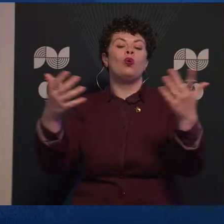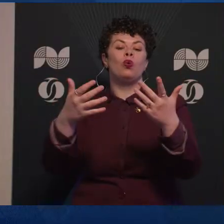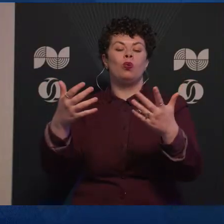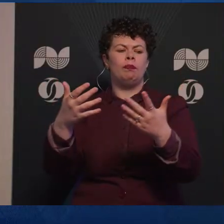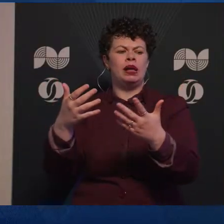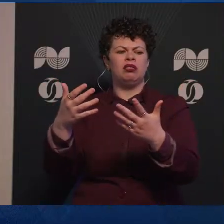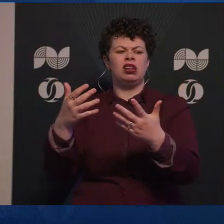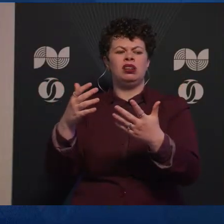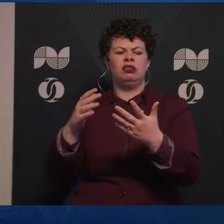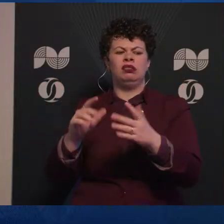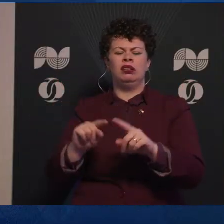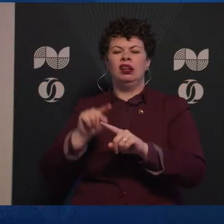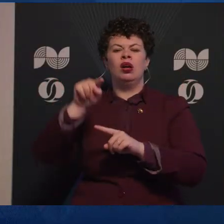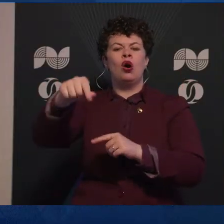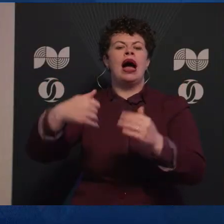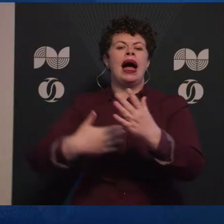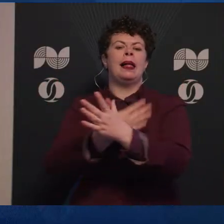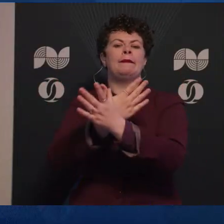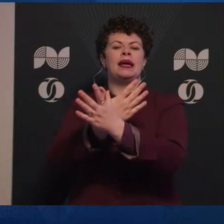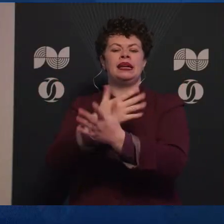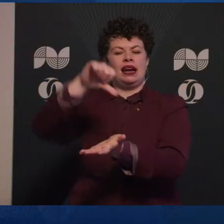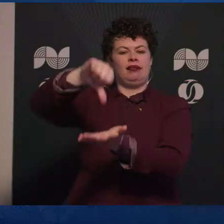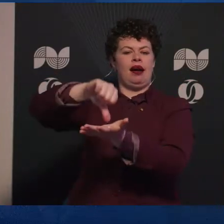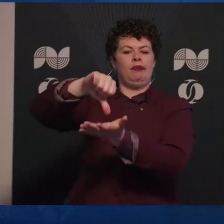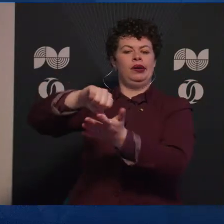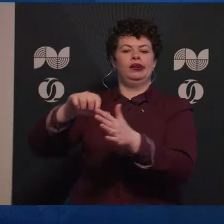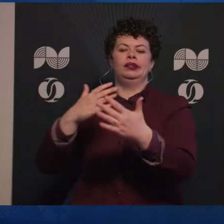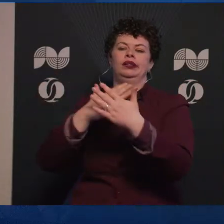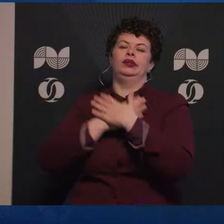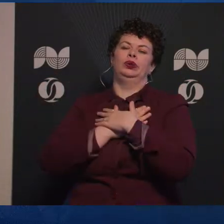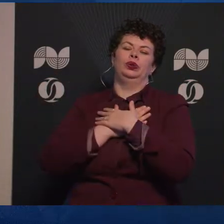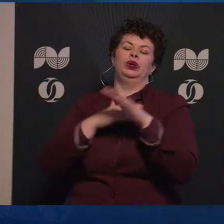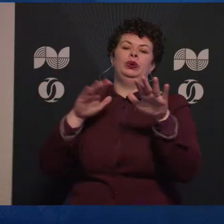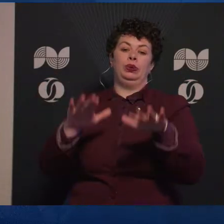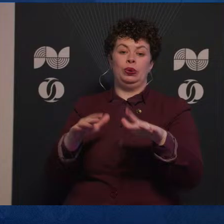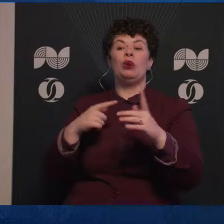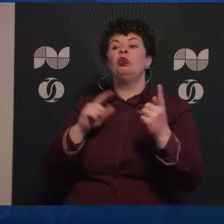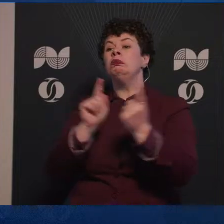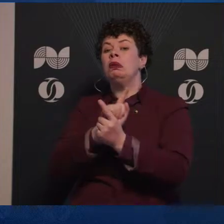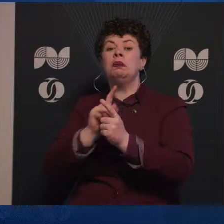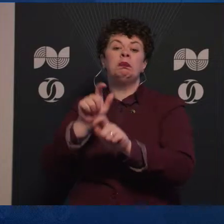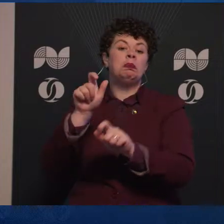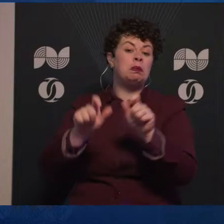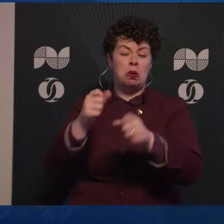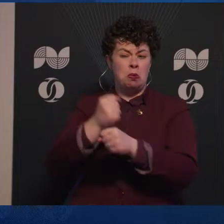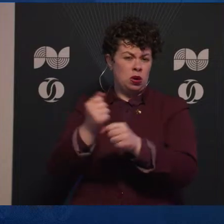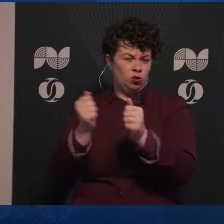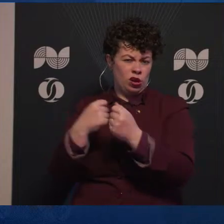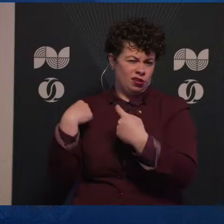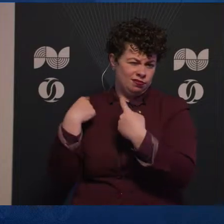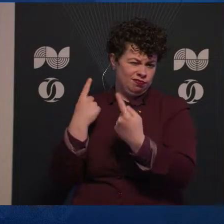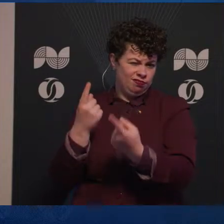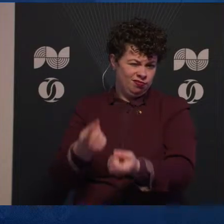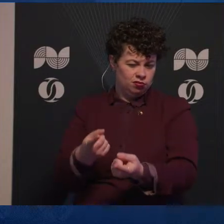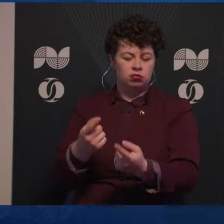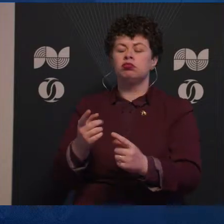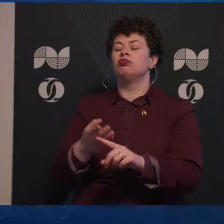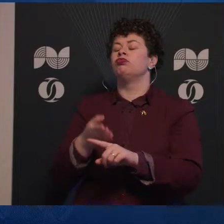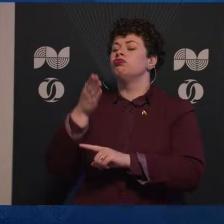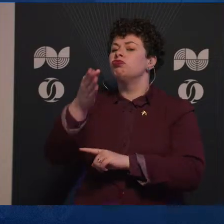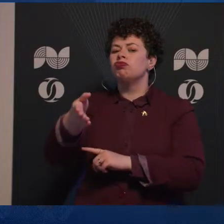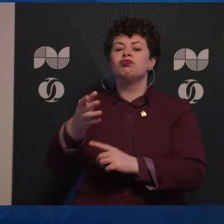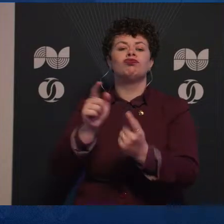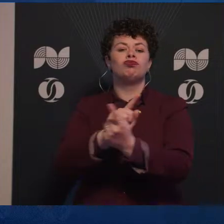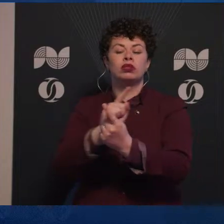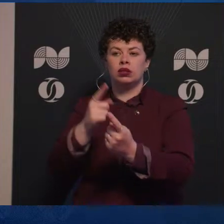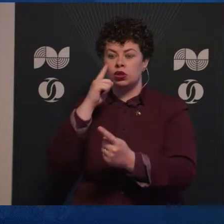as always, in cases like that, we went to see EBRD clients that we've been working with for a while. And so we saw this fantastic